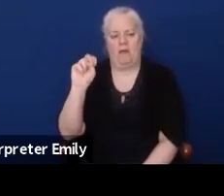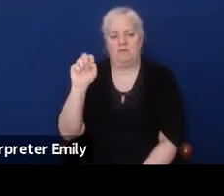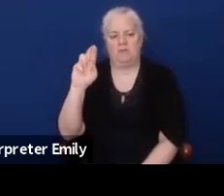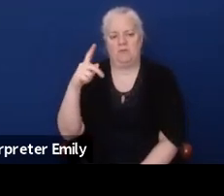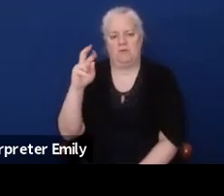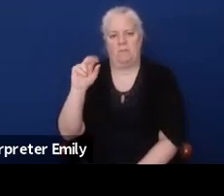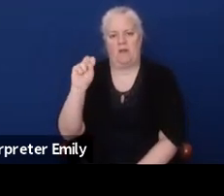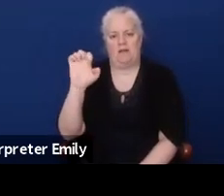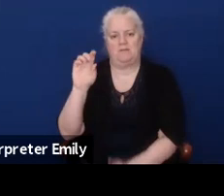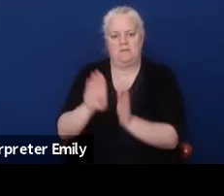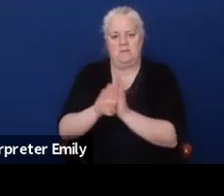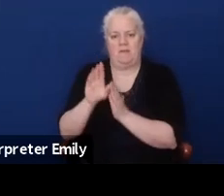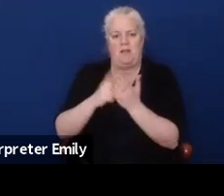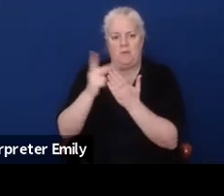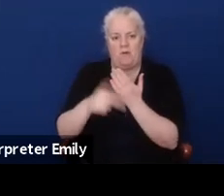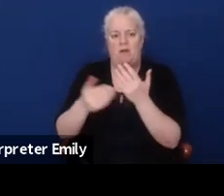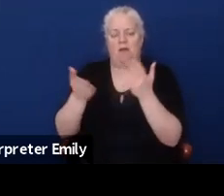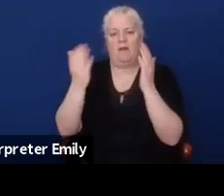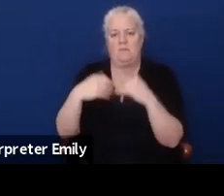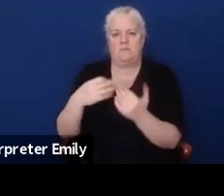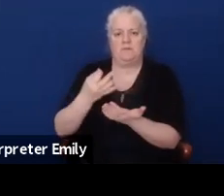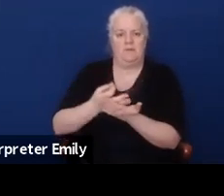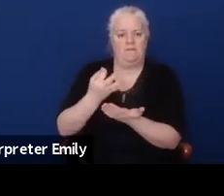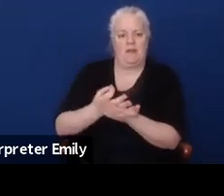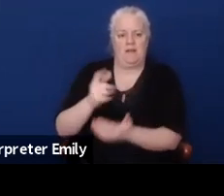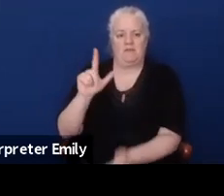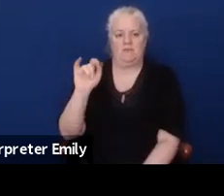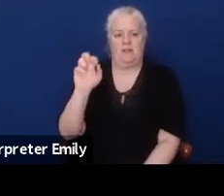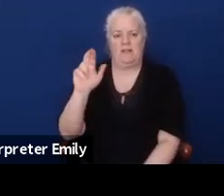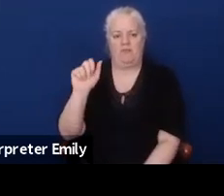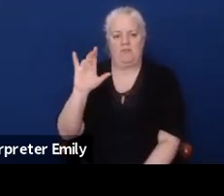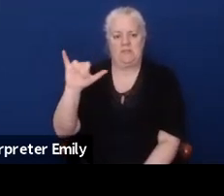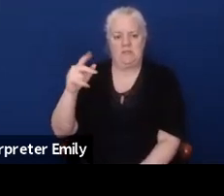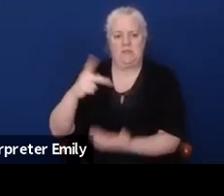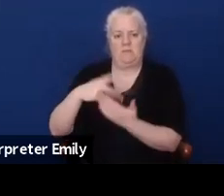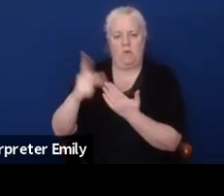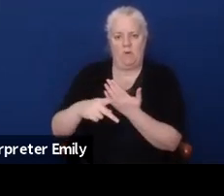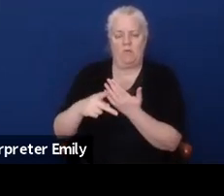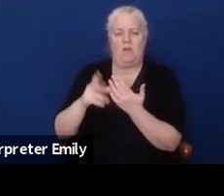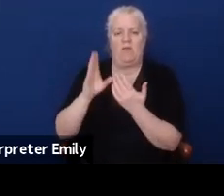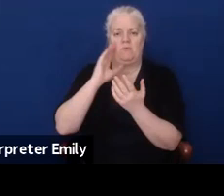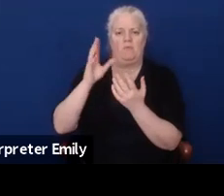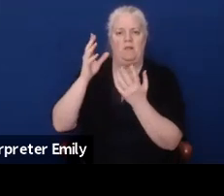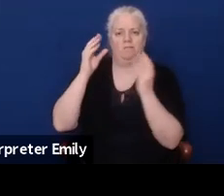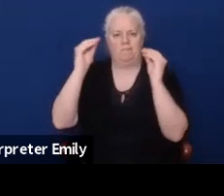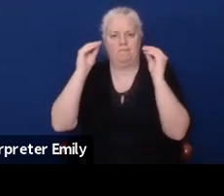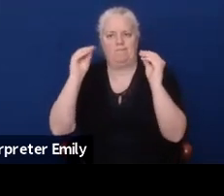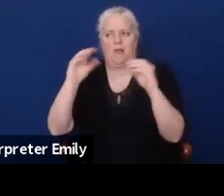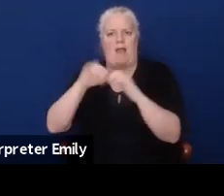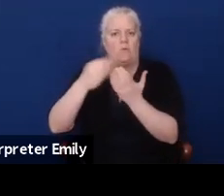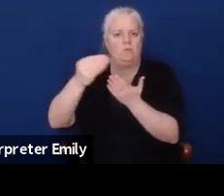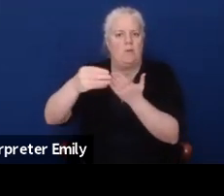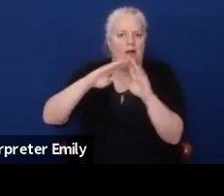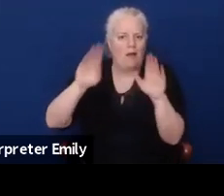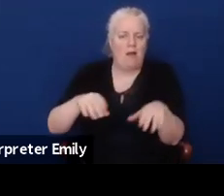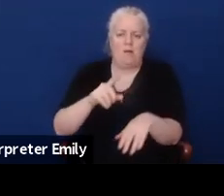financial literacy programs, information about how to buy a house in the communities, and take advantage of